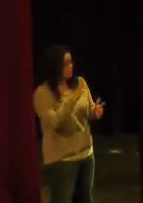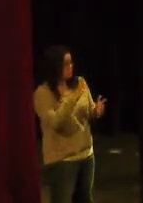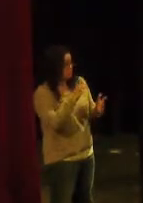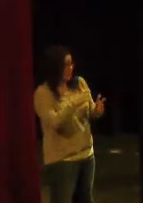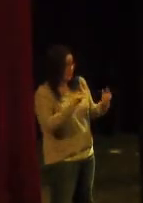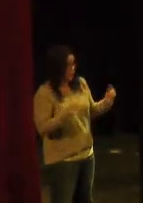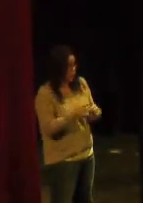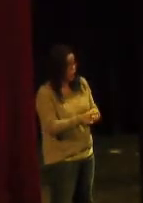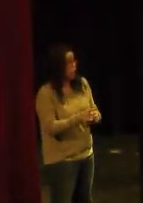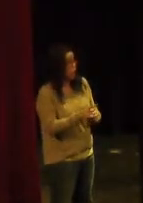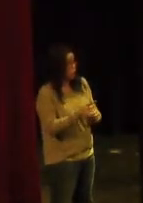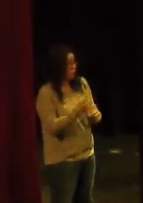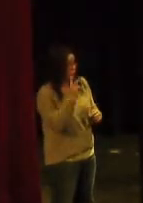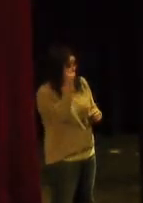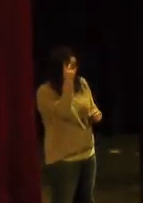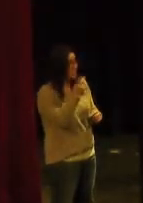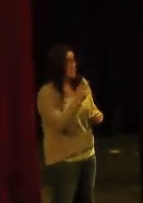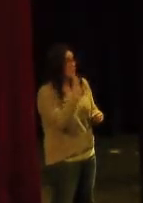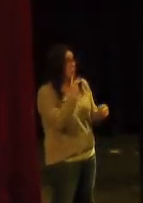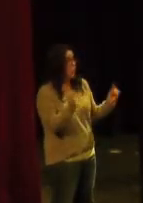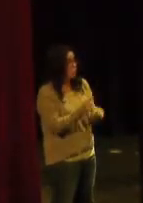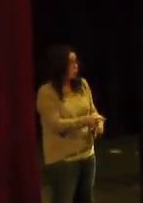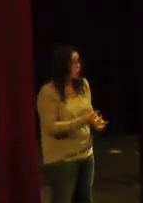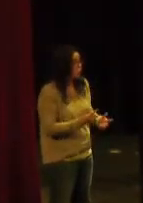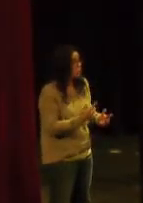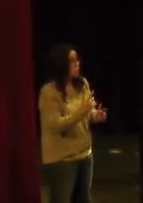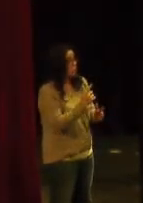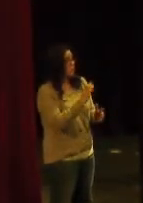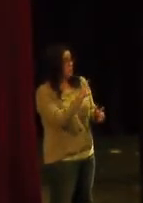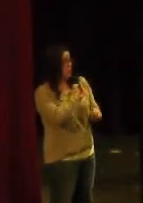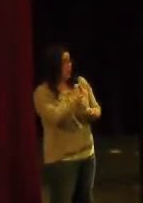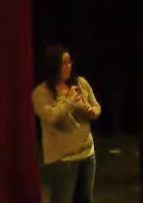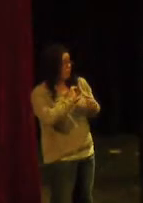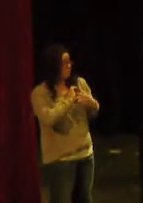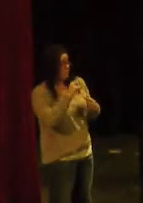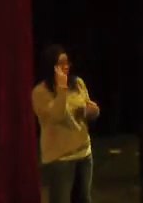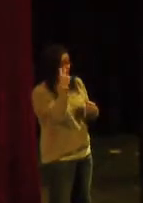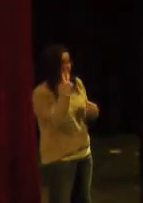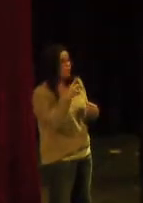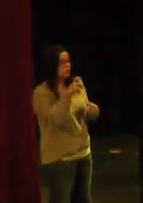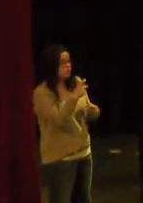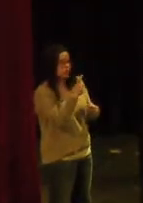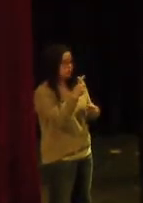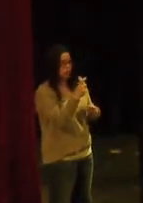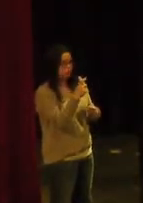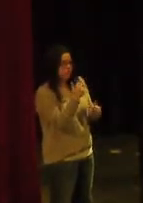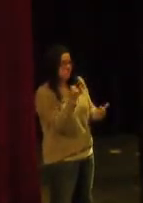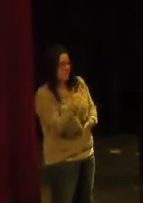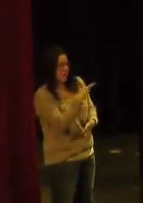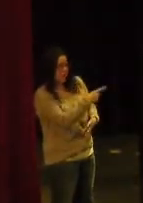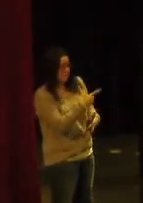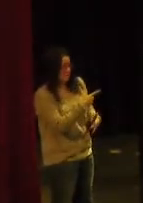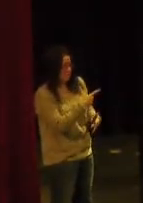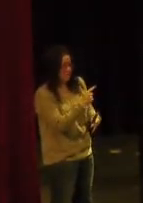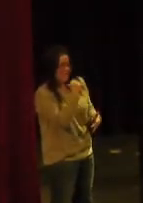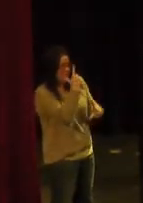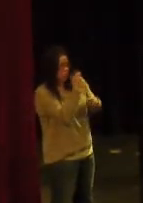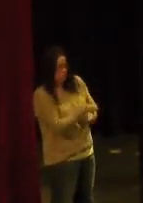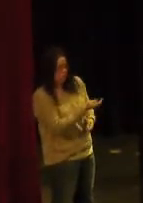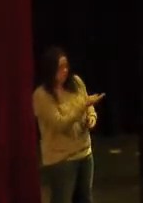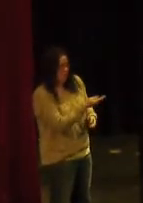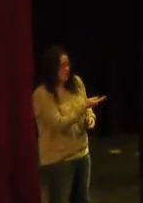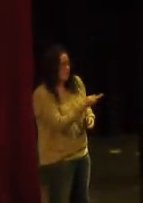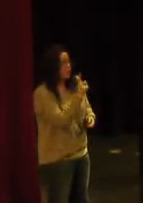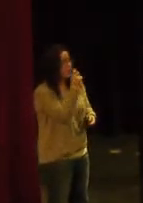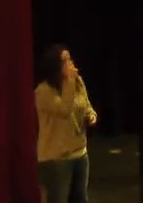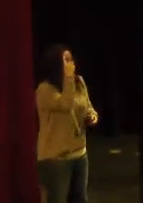hurt you. So the law enforcement in Mexico is something to be mistrusted and feared. And the government in Mexico for a long time